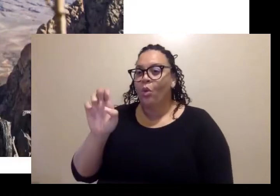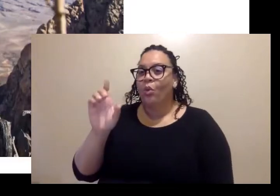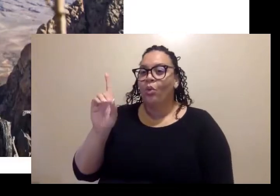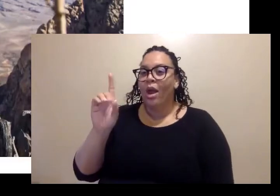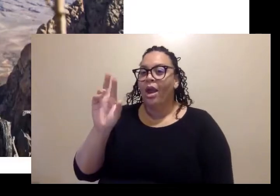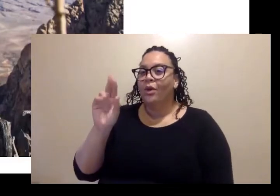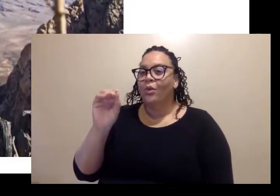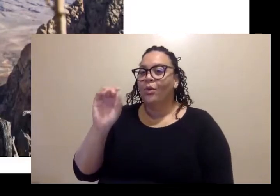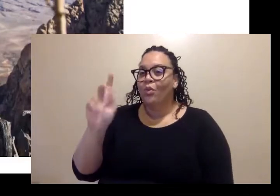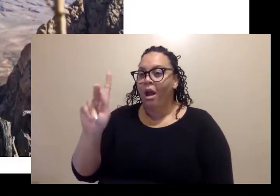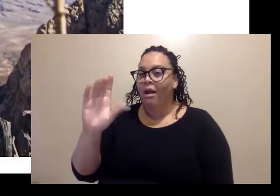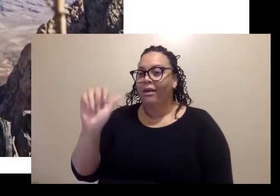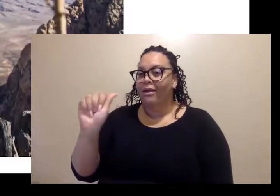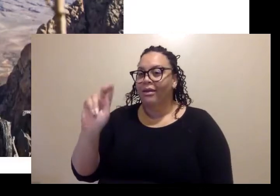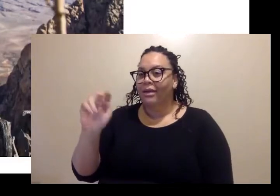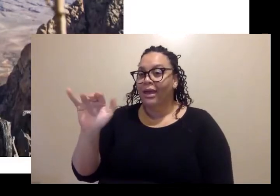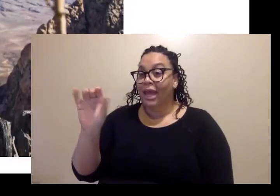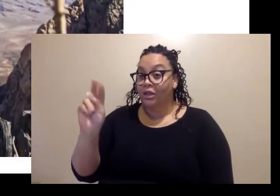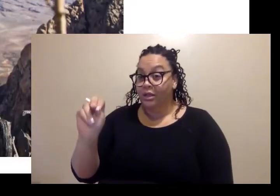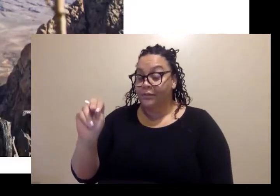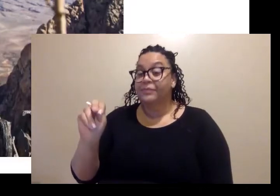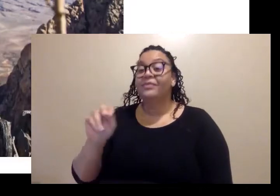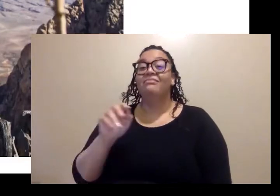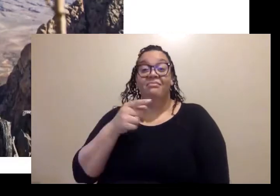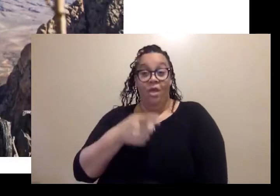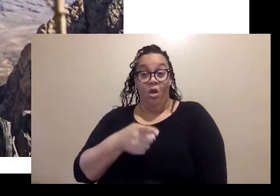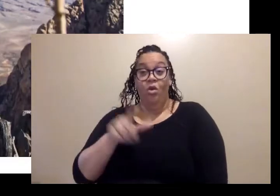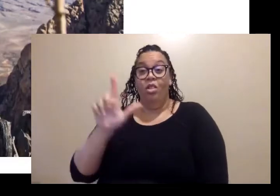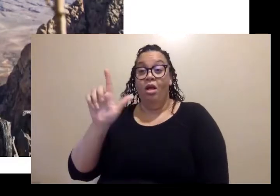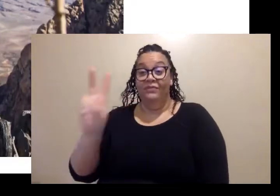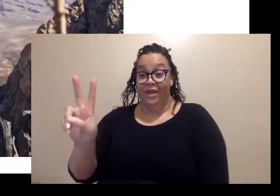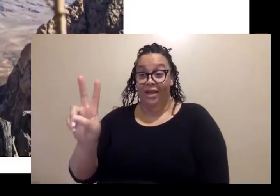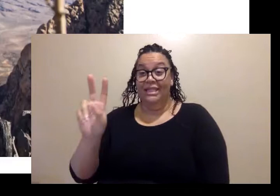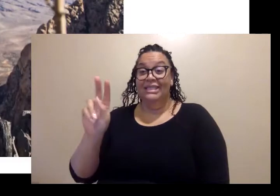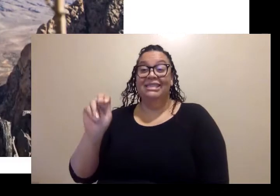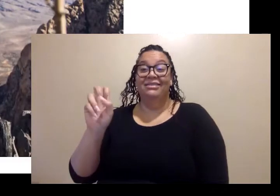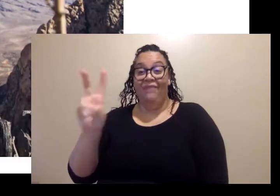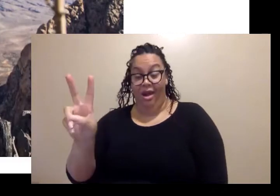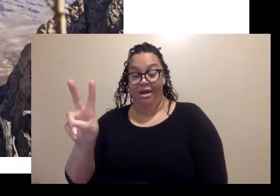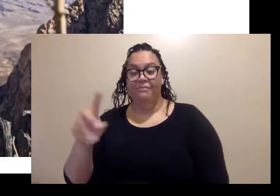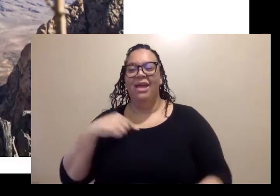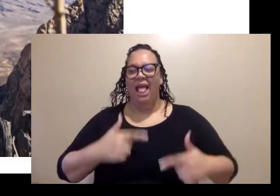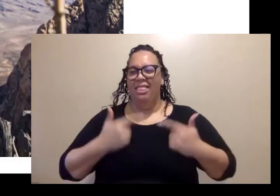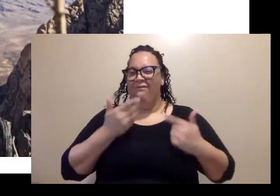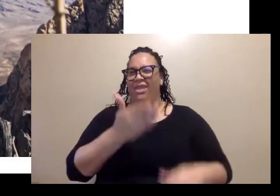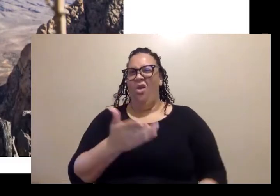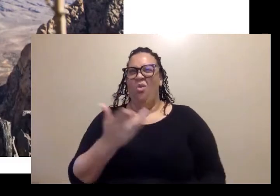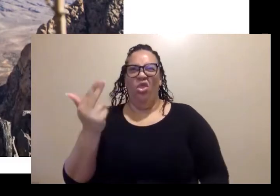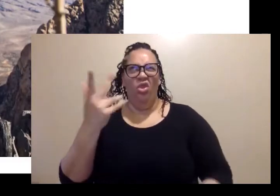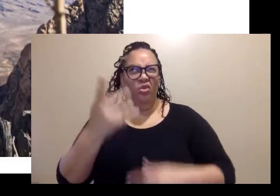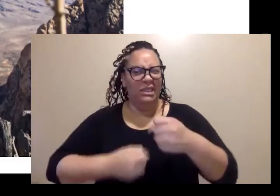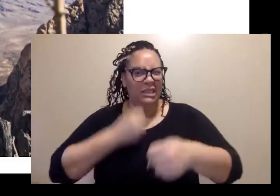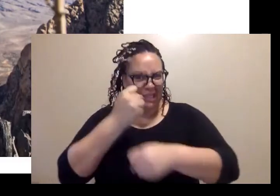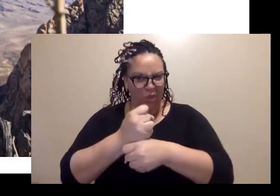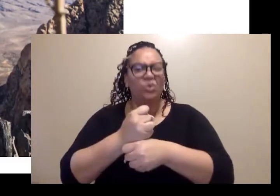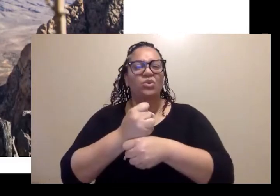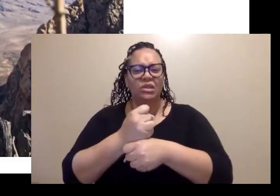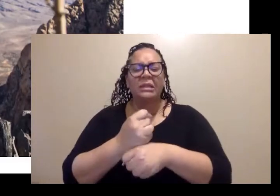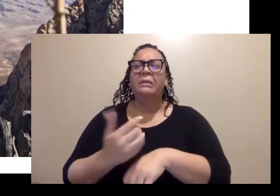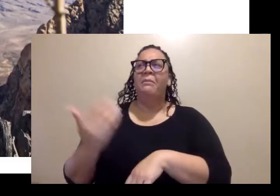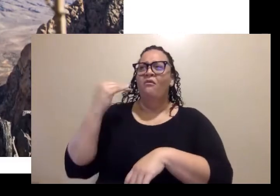Rock Canyon is in Las Vegas, Nevada. I lived there for about 13 years. Prior to that, I'm originally